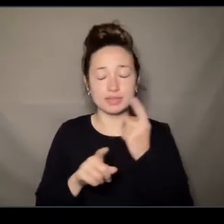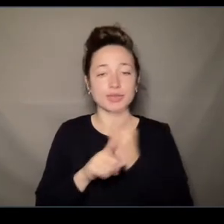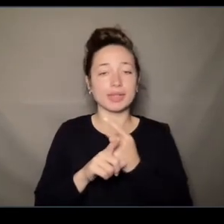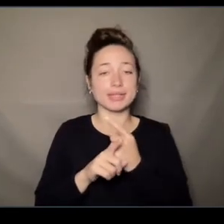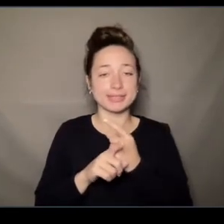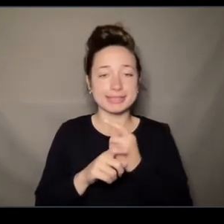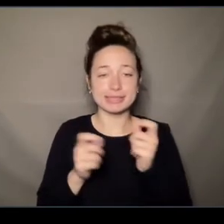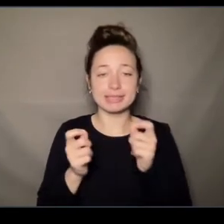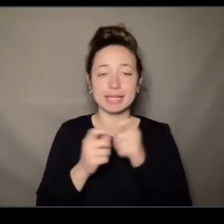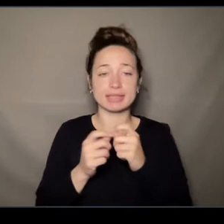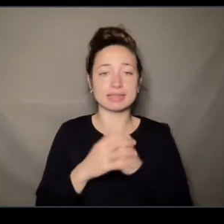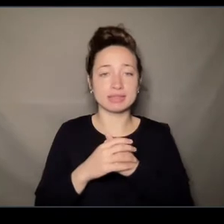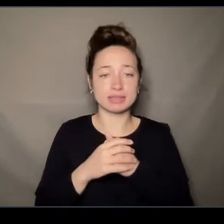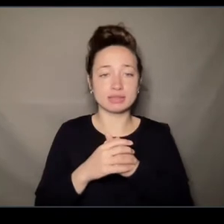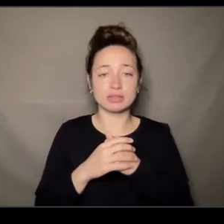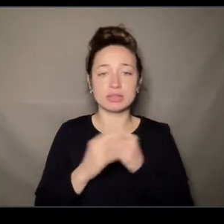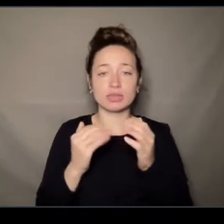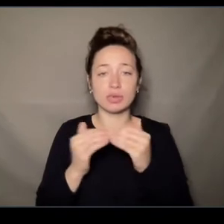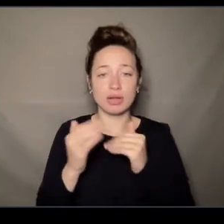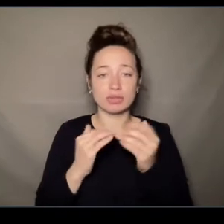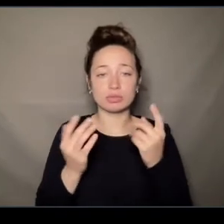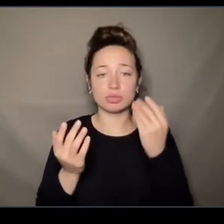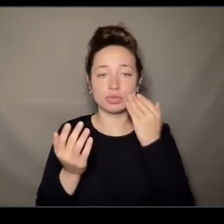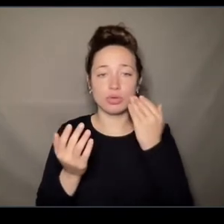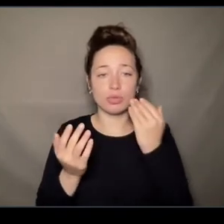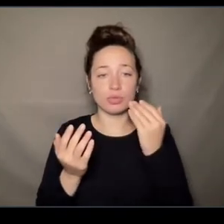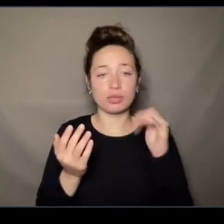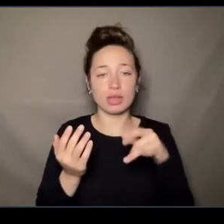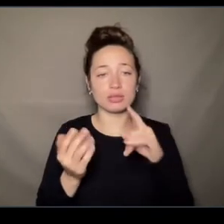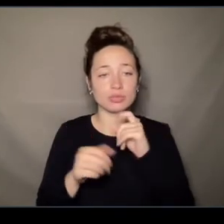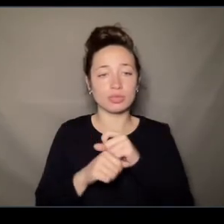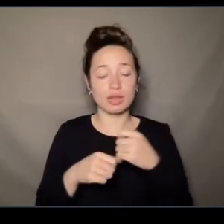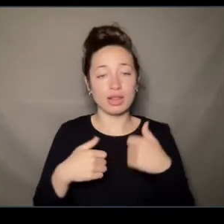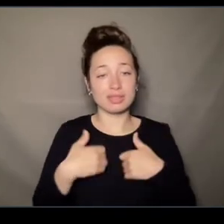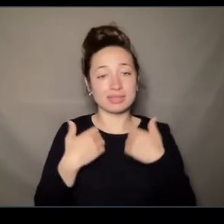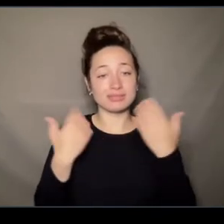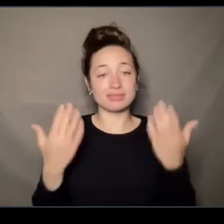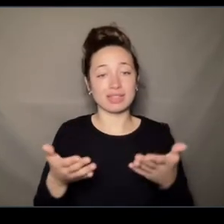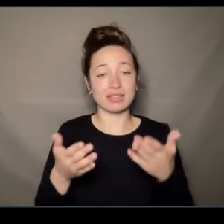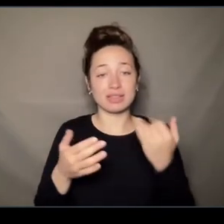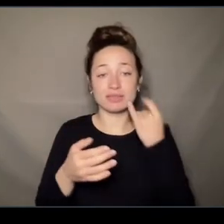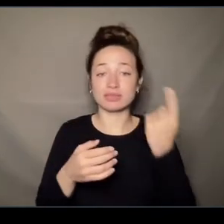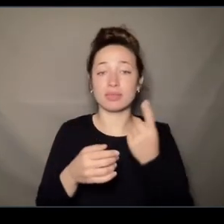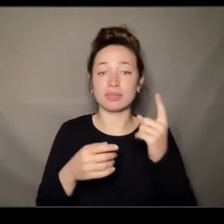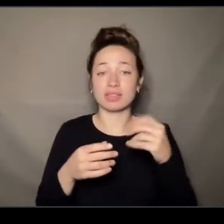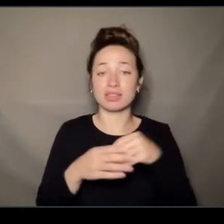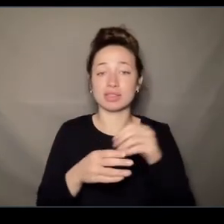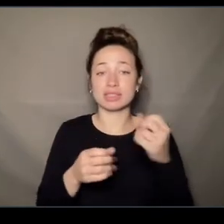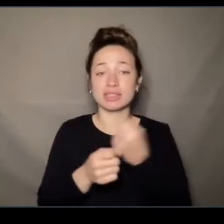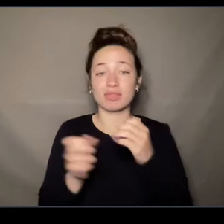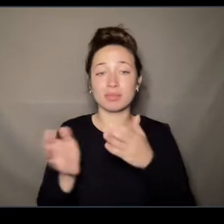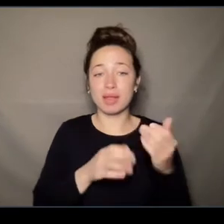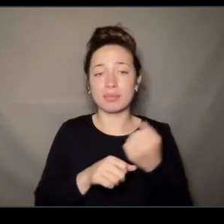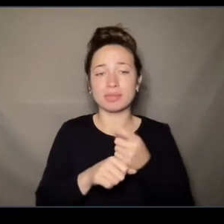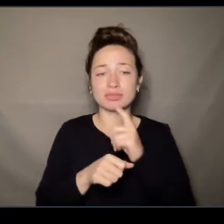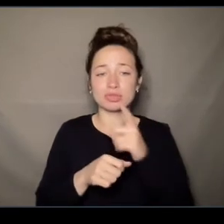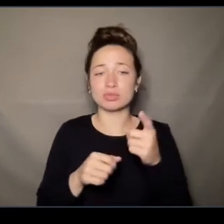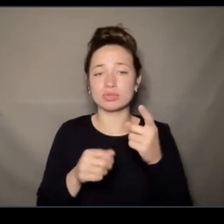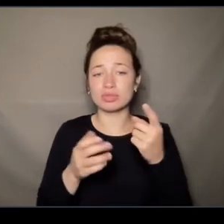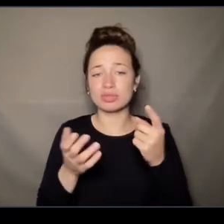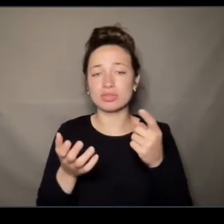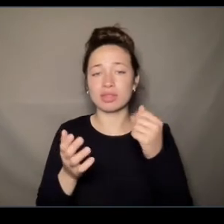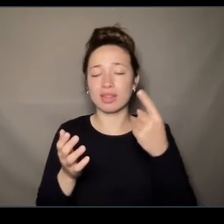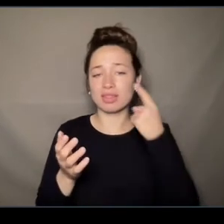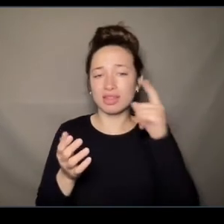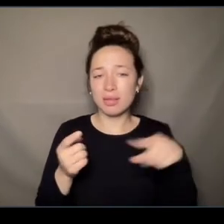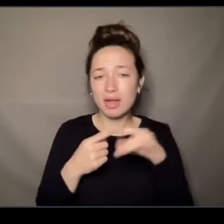important? Exactly. However, know that there's a reality there. So if there's something in your safety plan, some way that you can think about